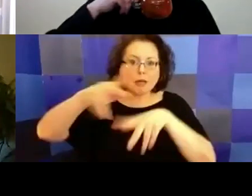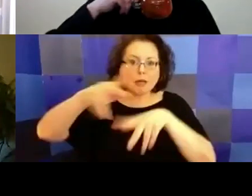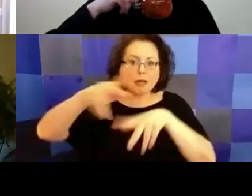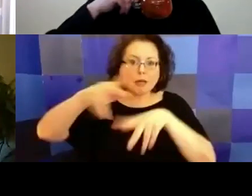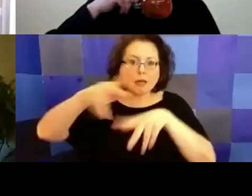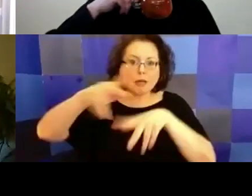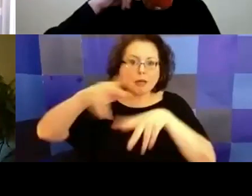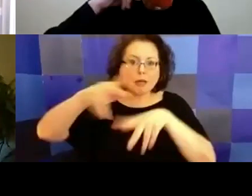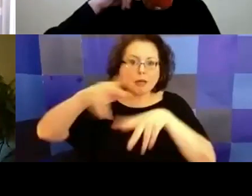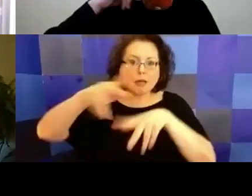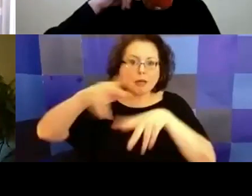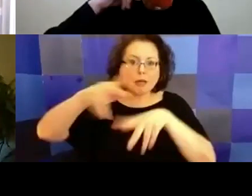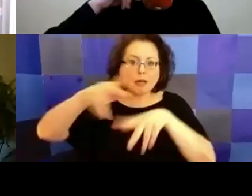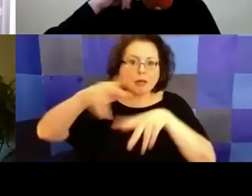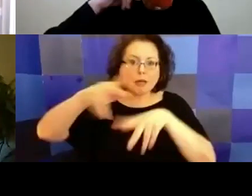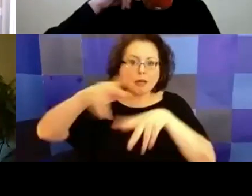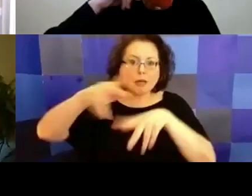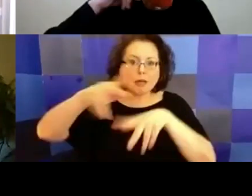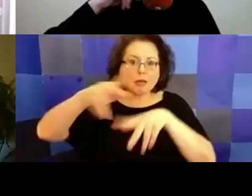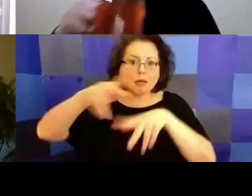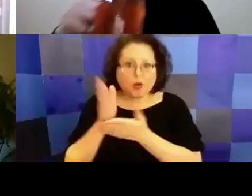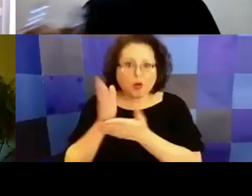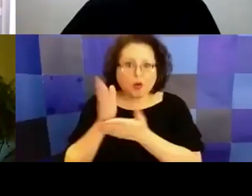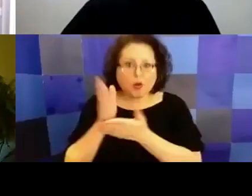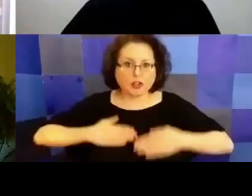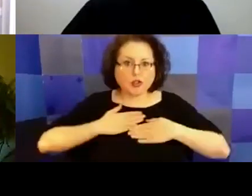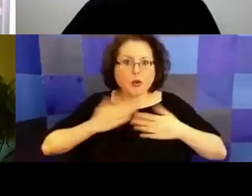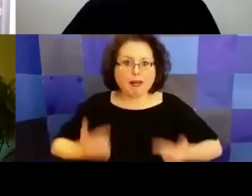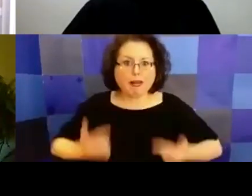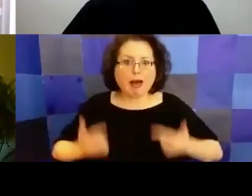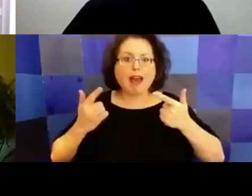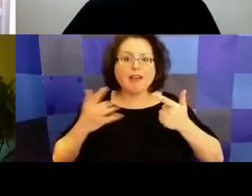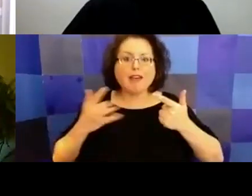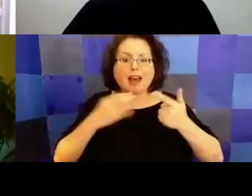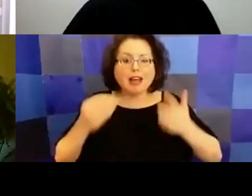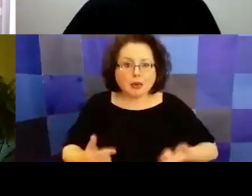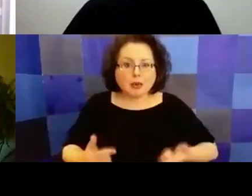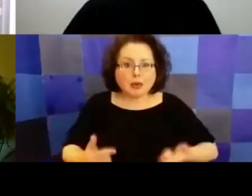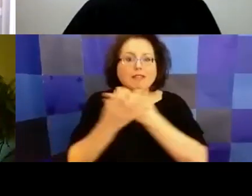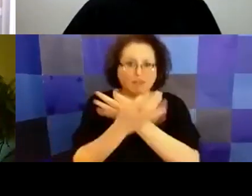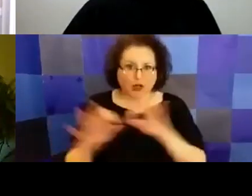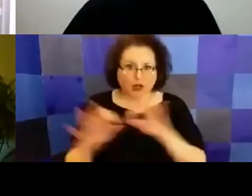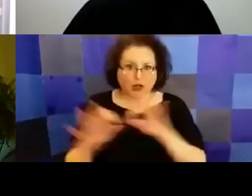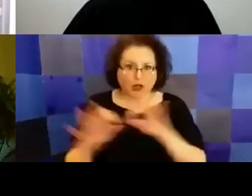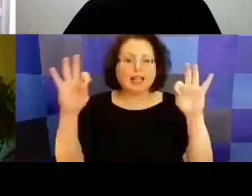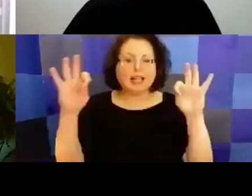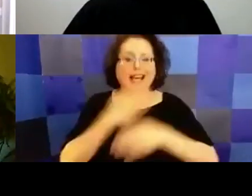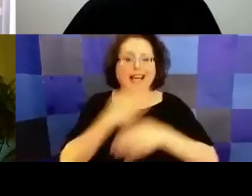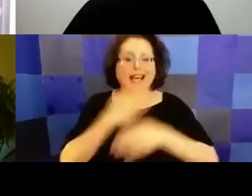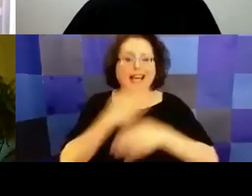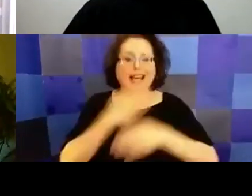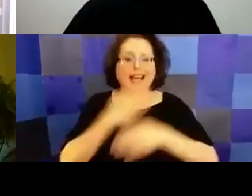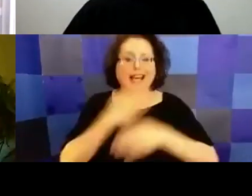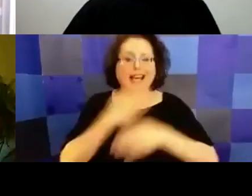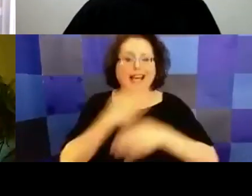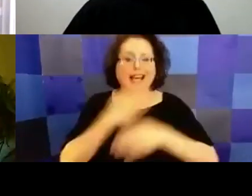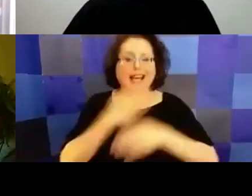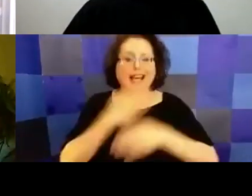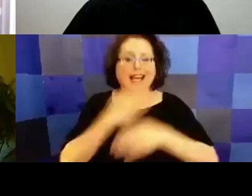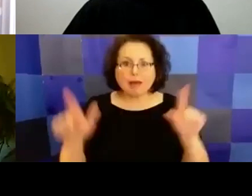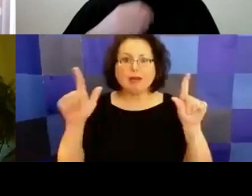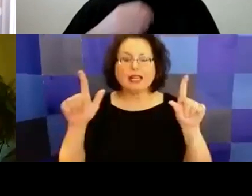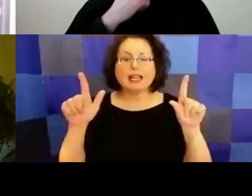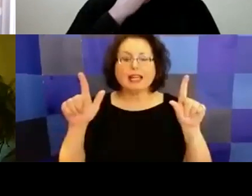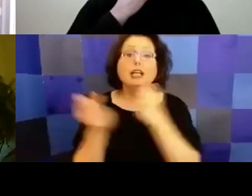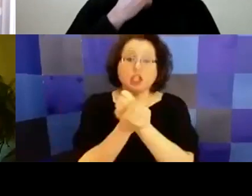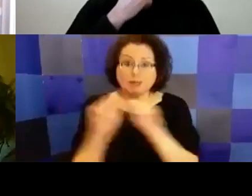free with the right to enjoy life and to live freely and to enjoy our liberties, to be safe